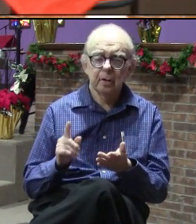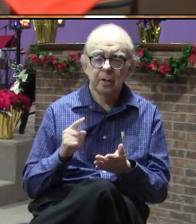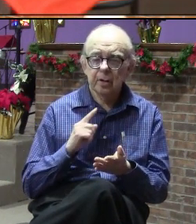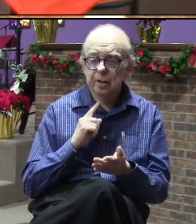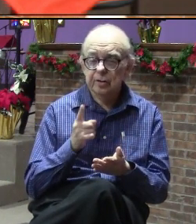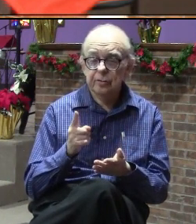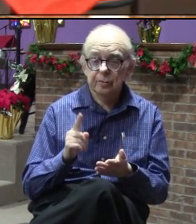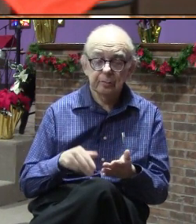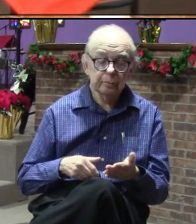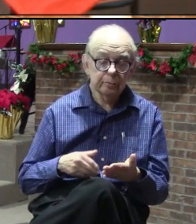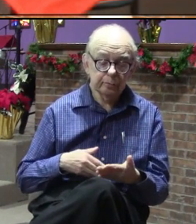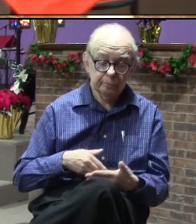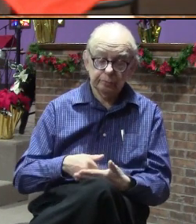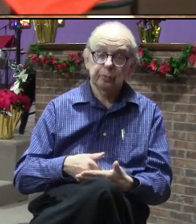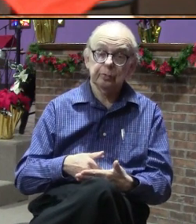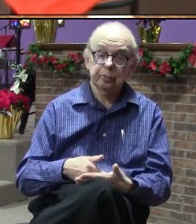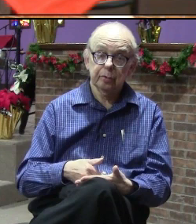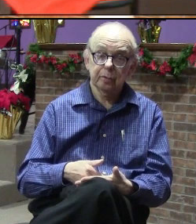pregnant.